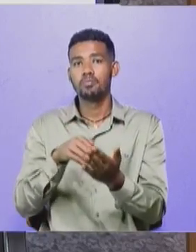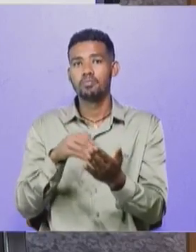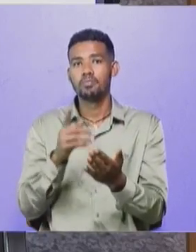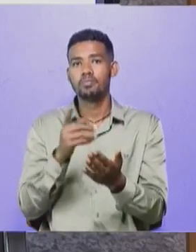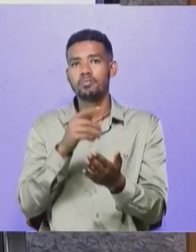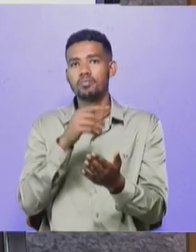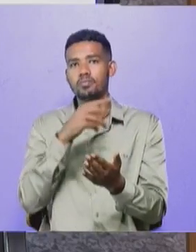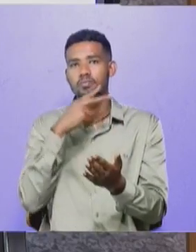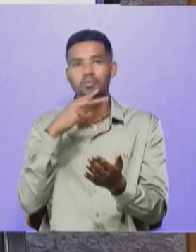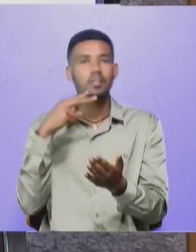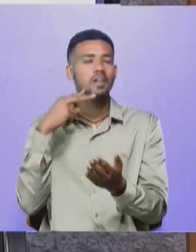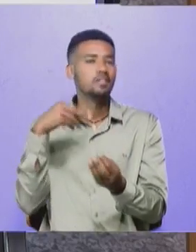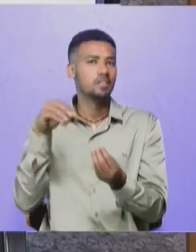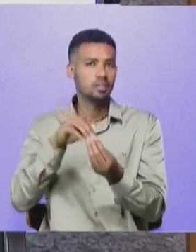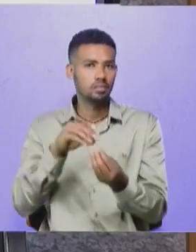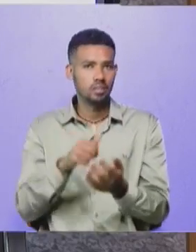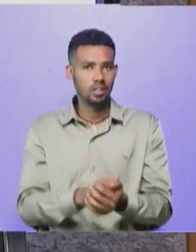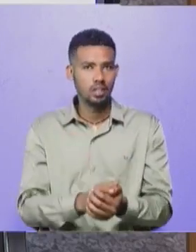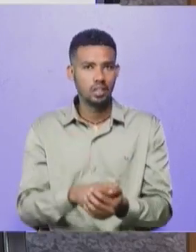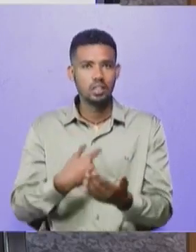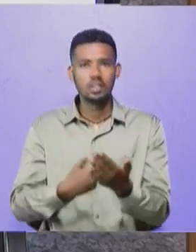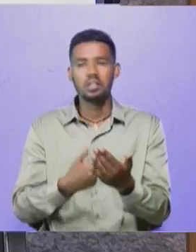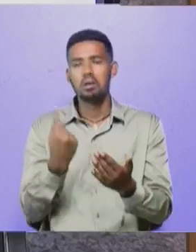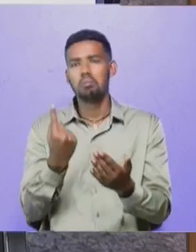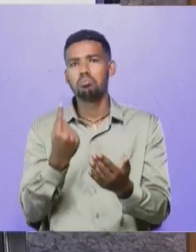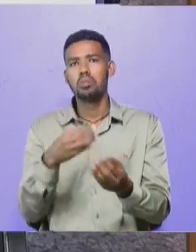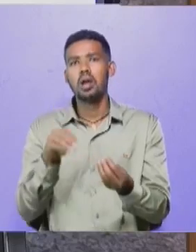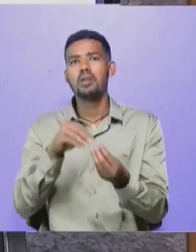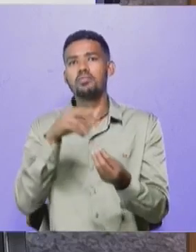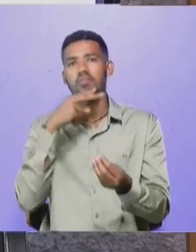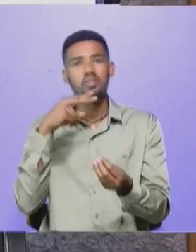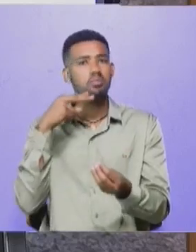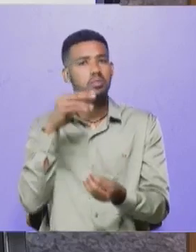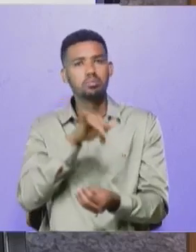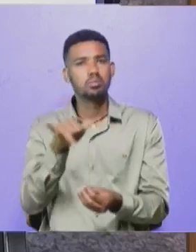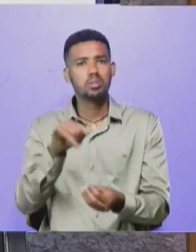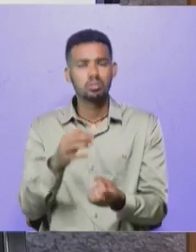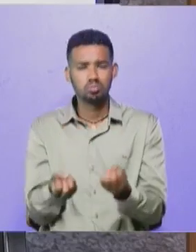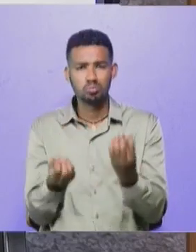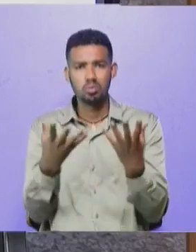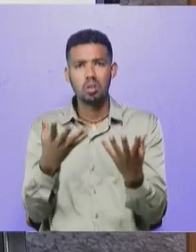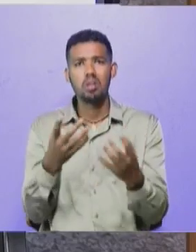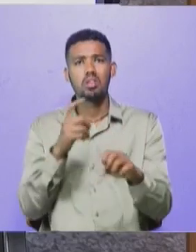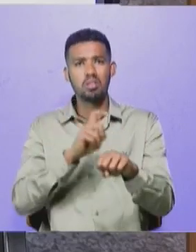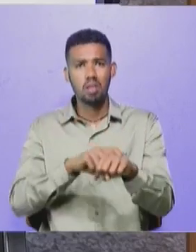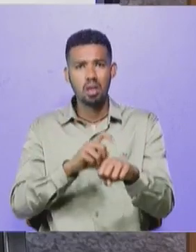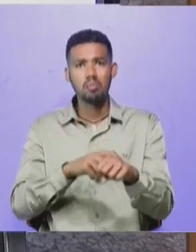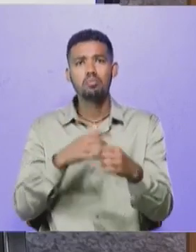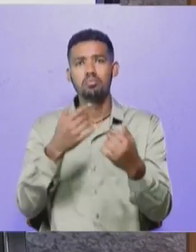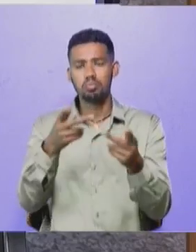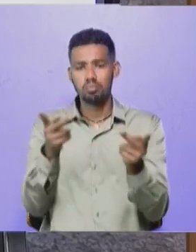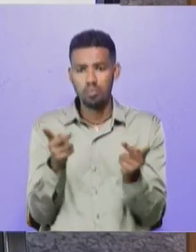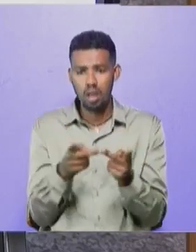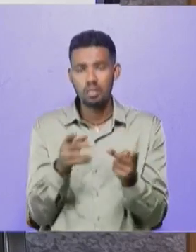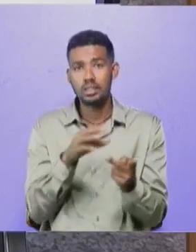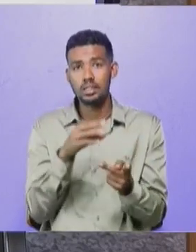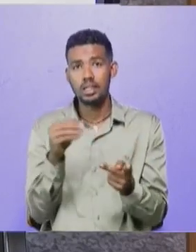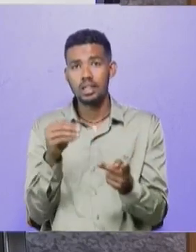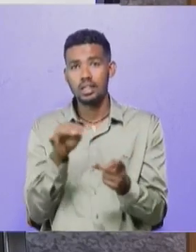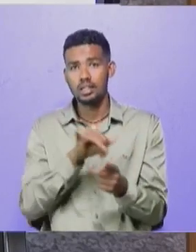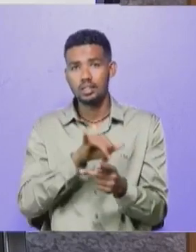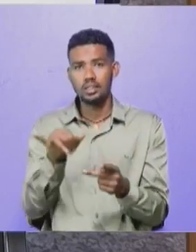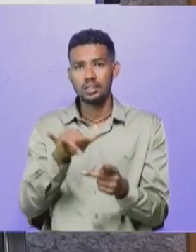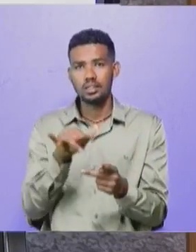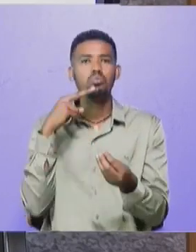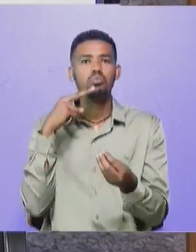of kinds of adverbs, like adverbs of manner, time, place, and also adverbs